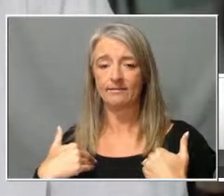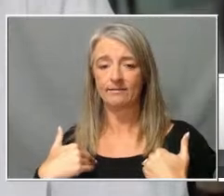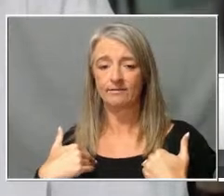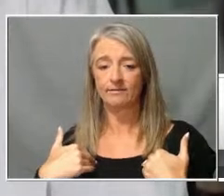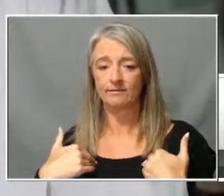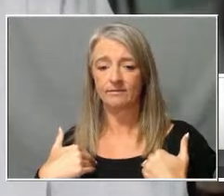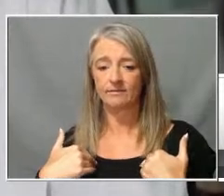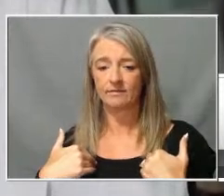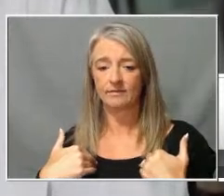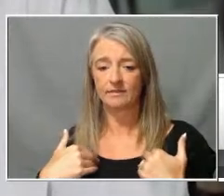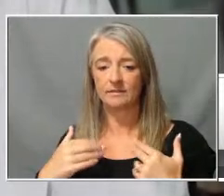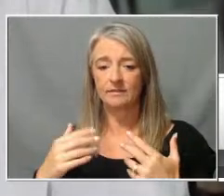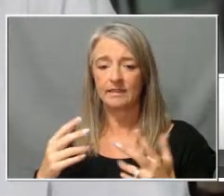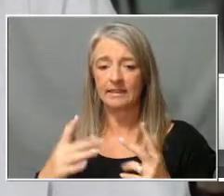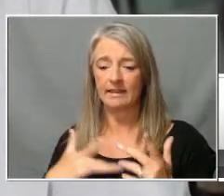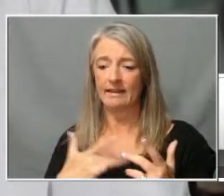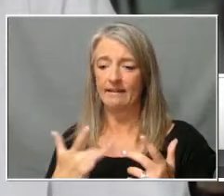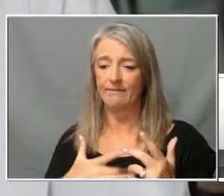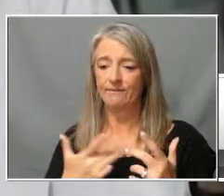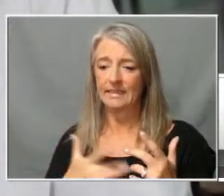had a feeling that I